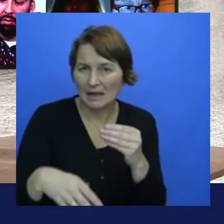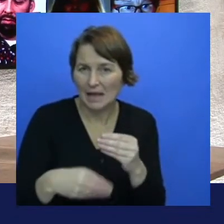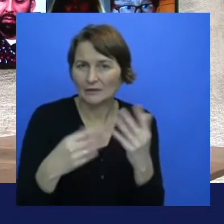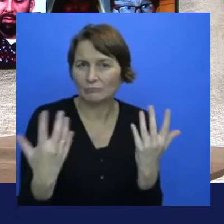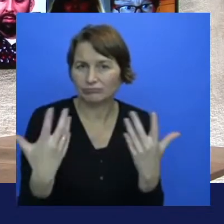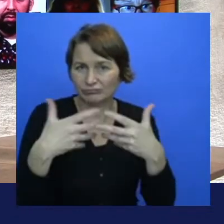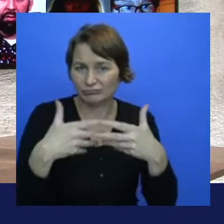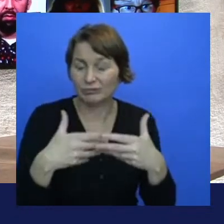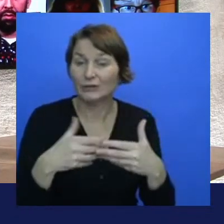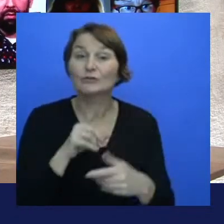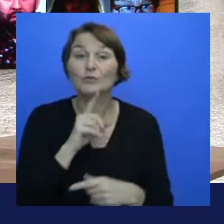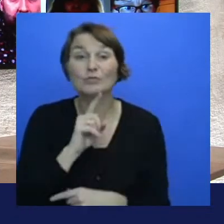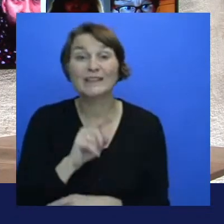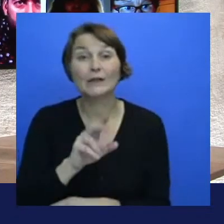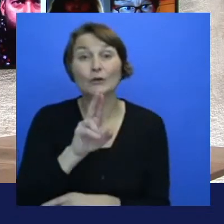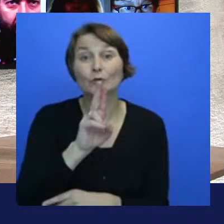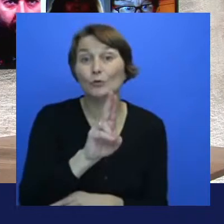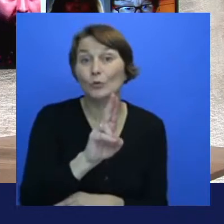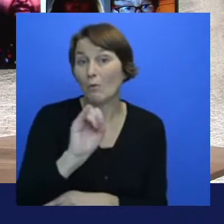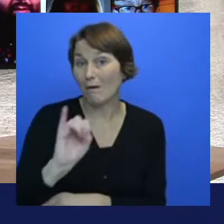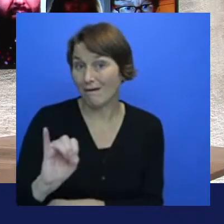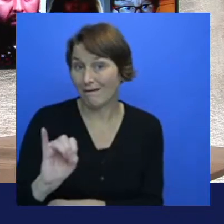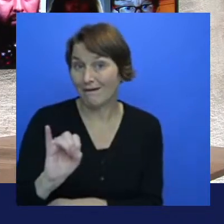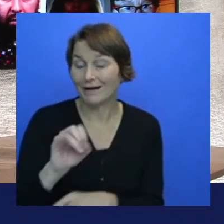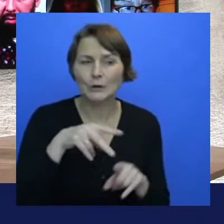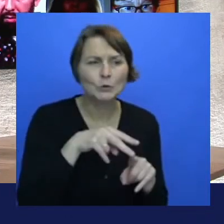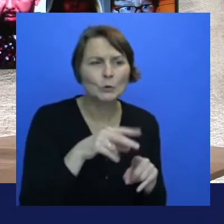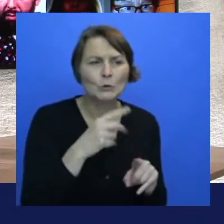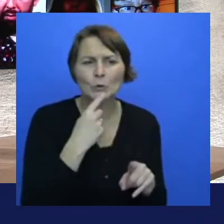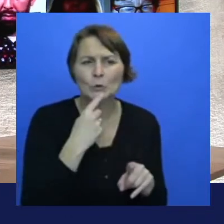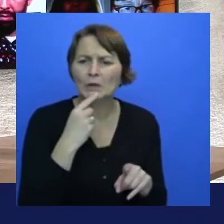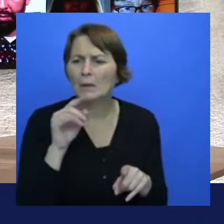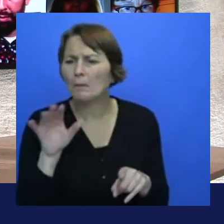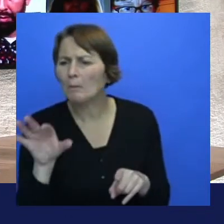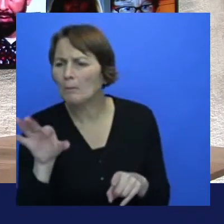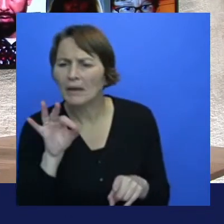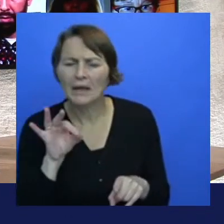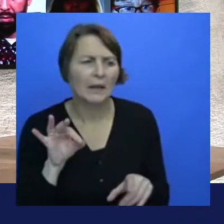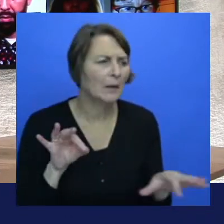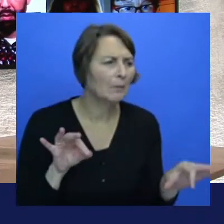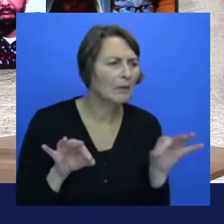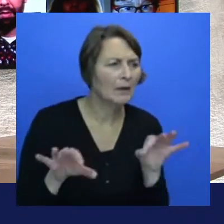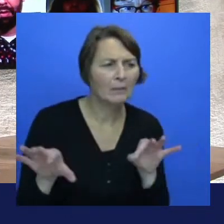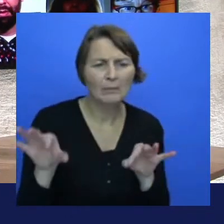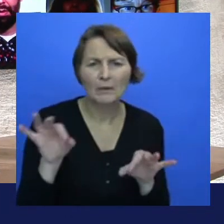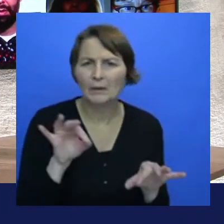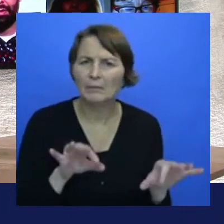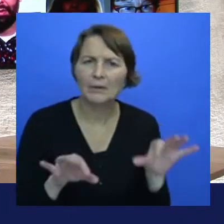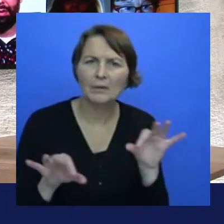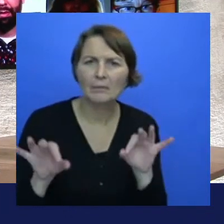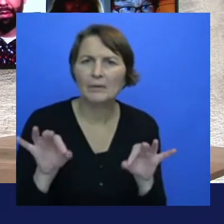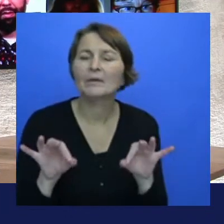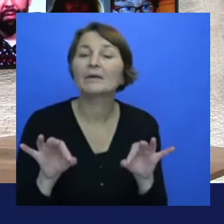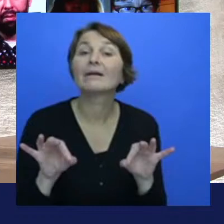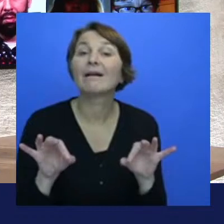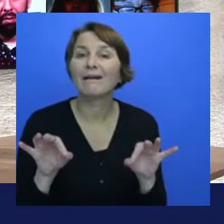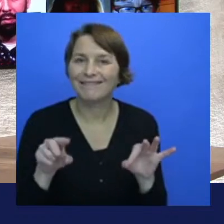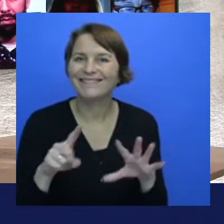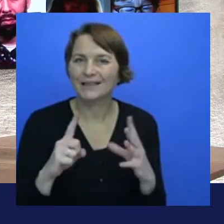UI tool where you can just pick and choose what you want, and it will train custom